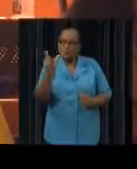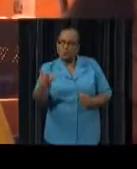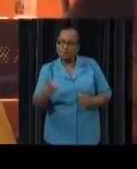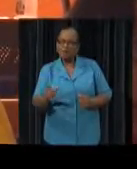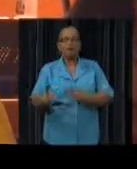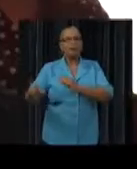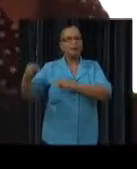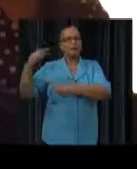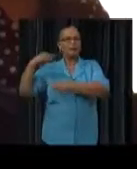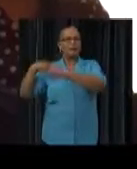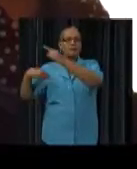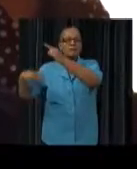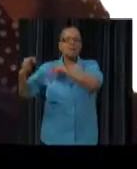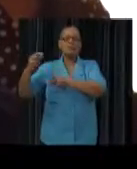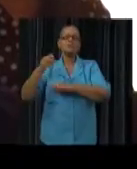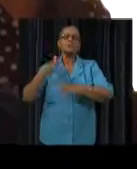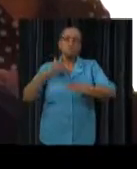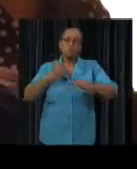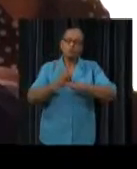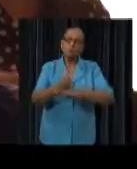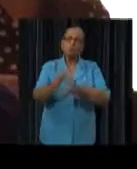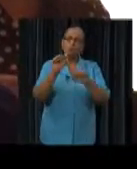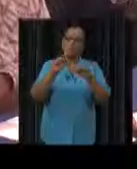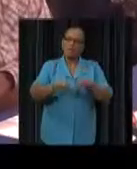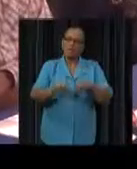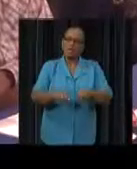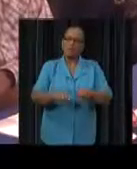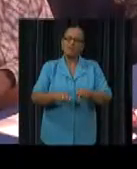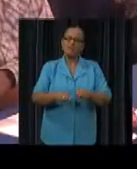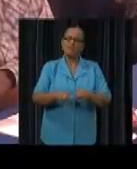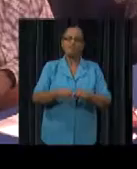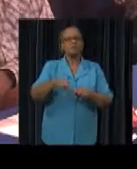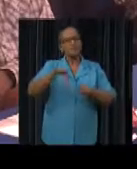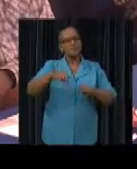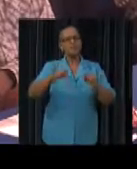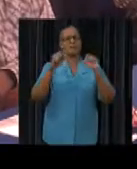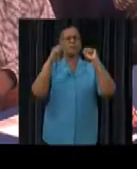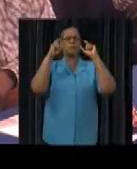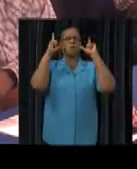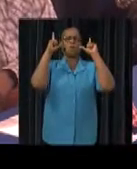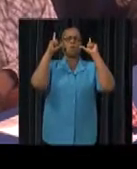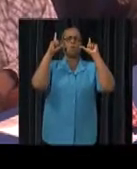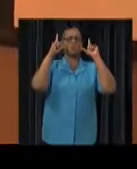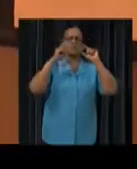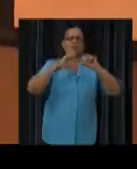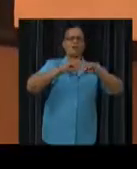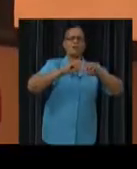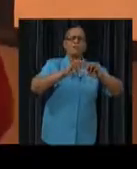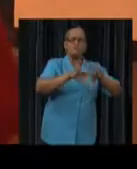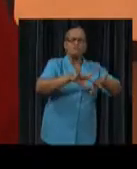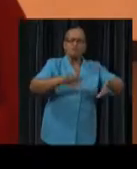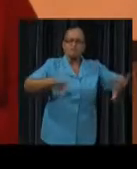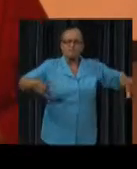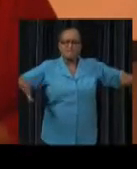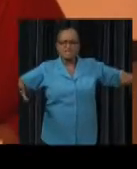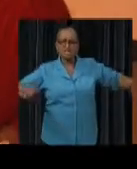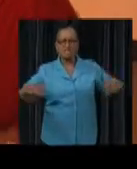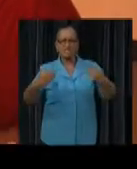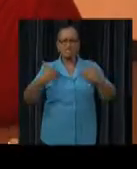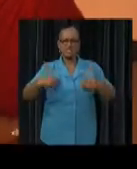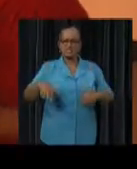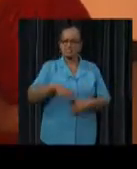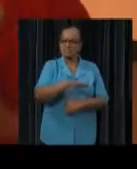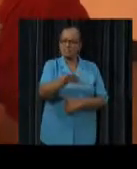to promote the awareness of the differences in ethnic groups, says Sila Gobardan,